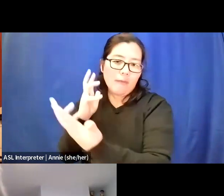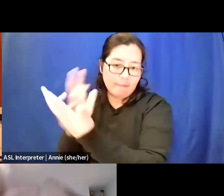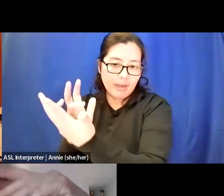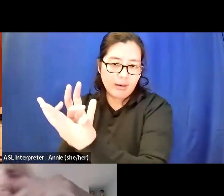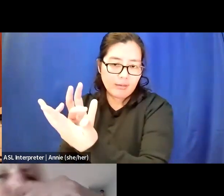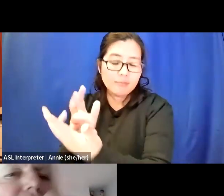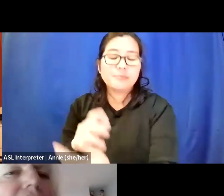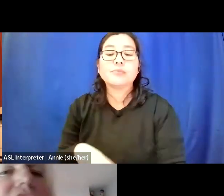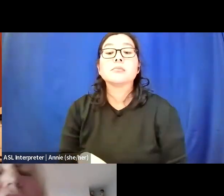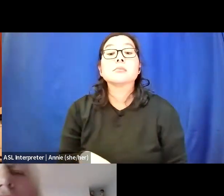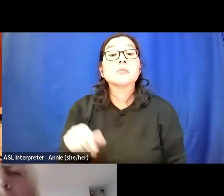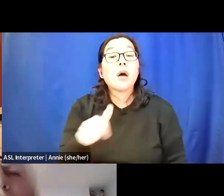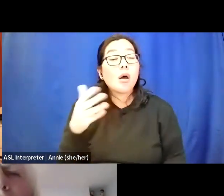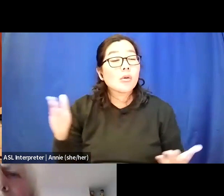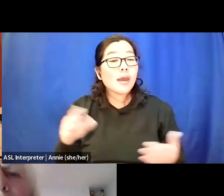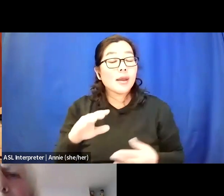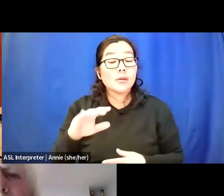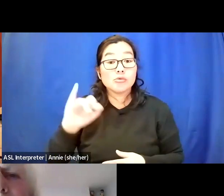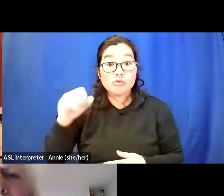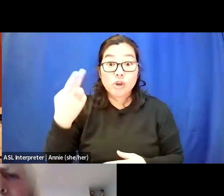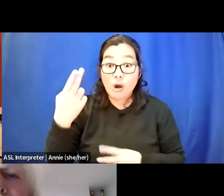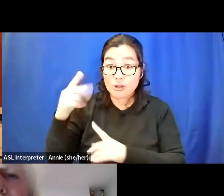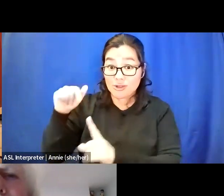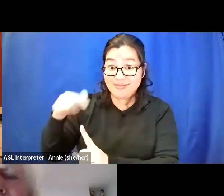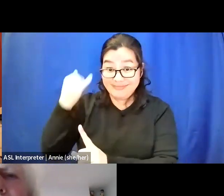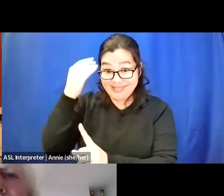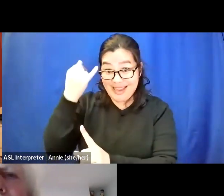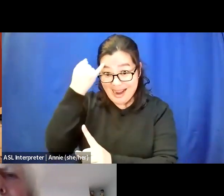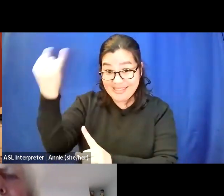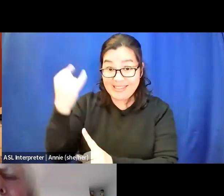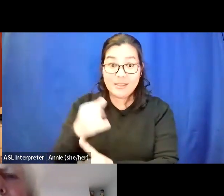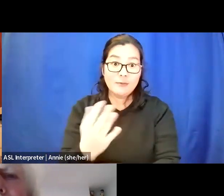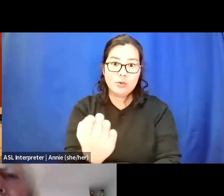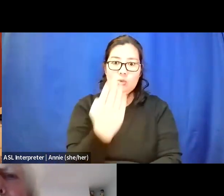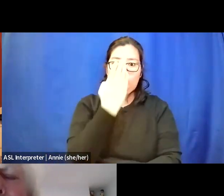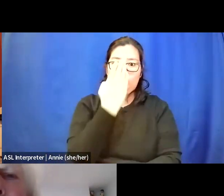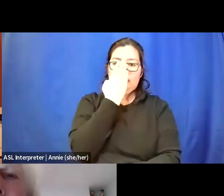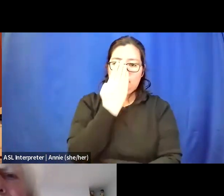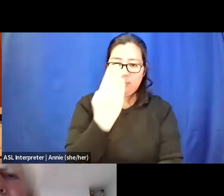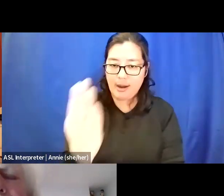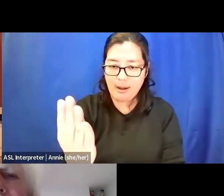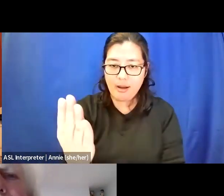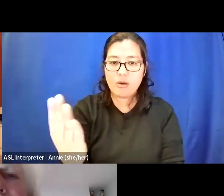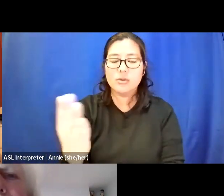with Josh's idea of the zooming in and zooming out,